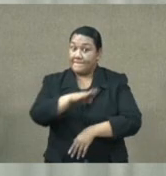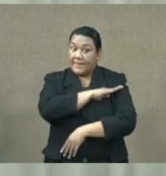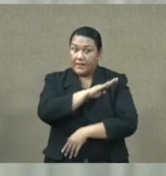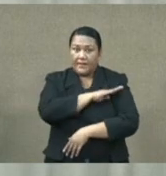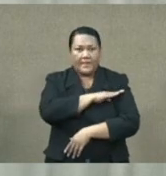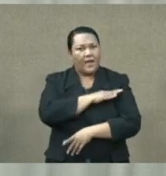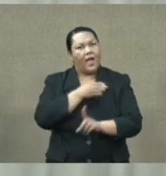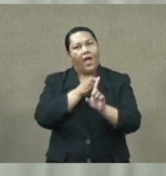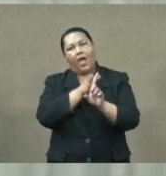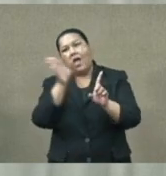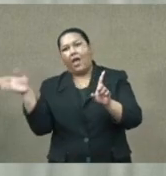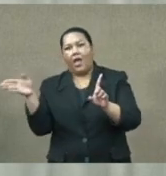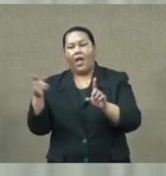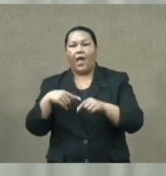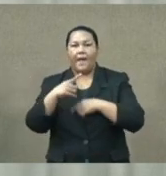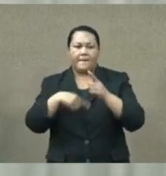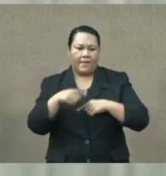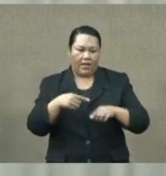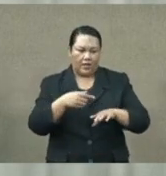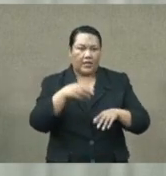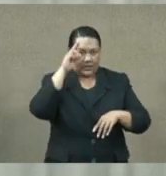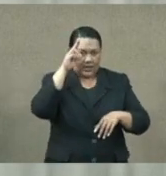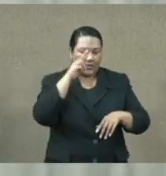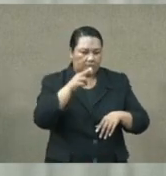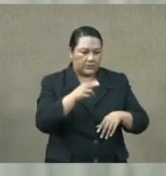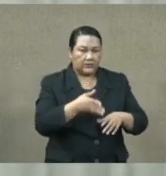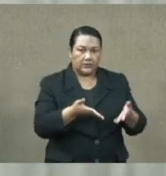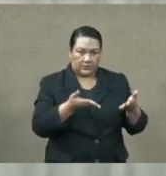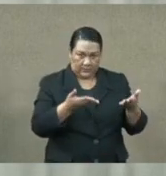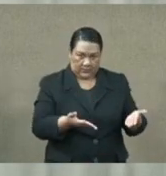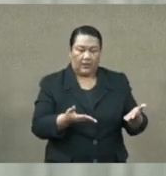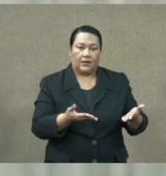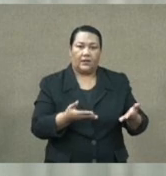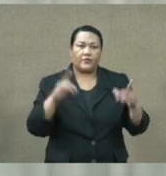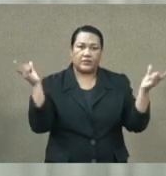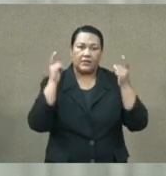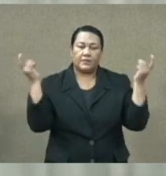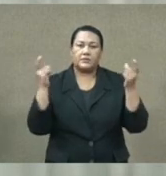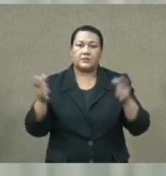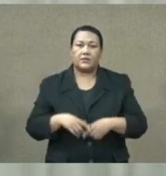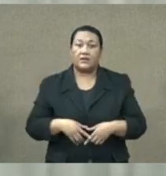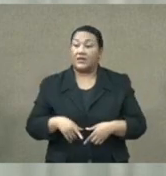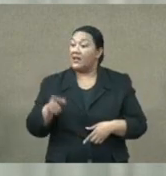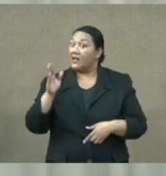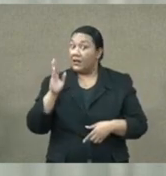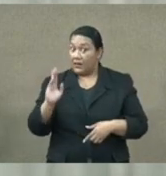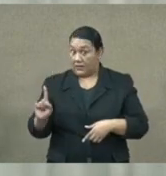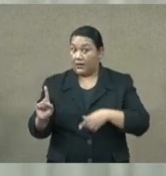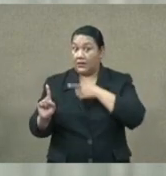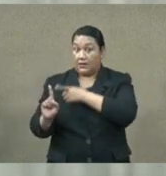tune with the national mood. He has not withdrawn any of his insightful